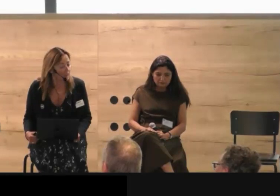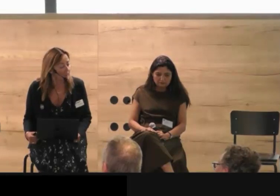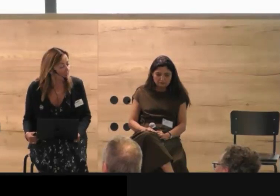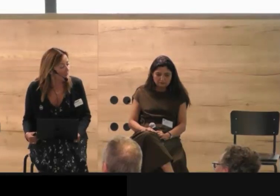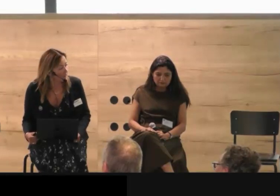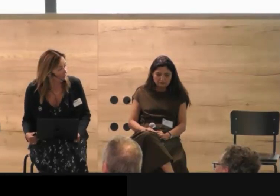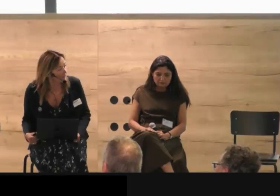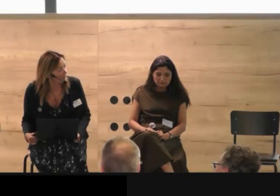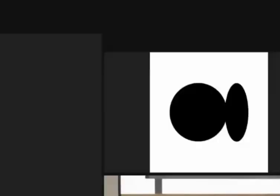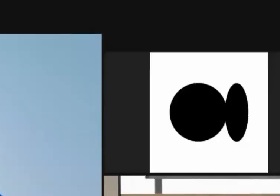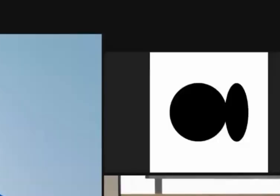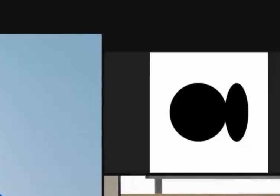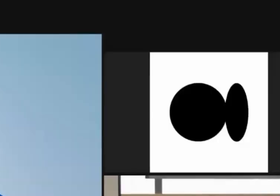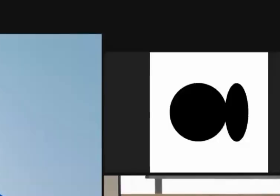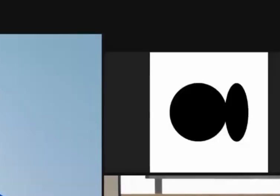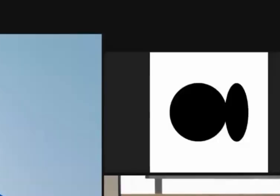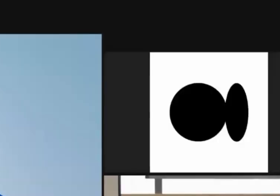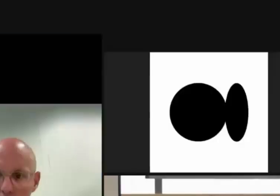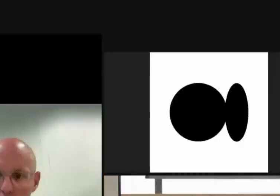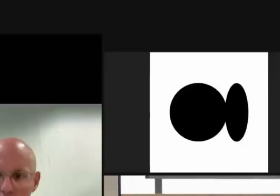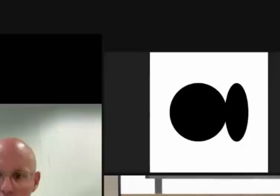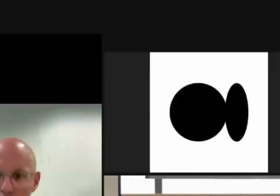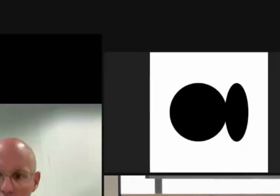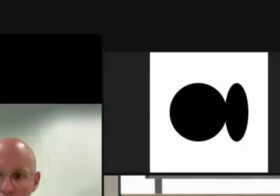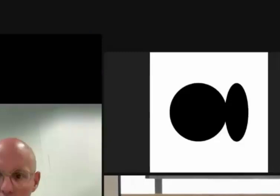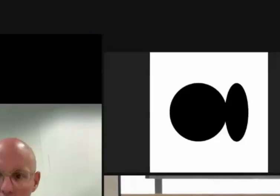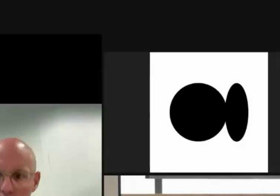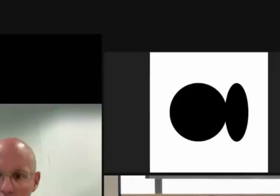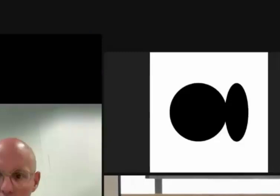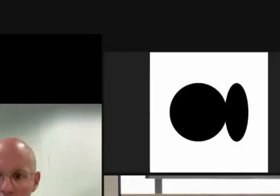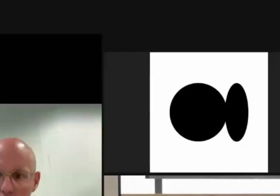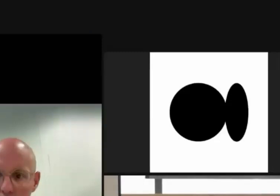I believe it's Malcolm that needs to show the video.